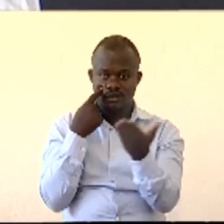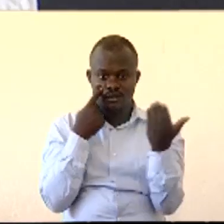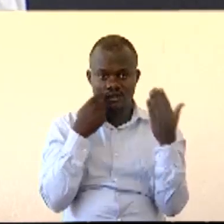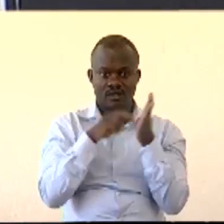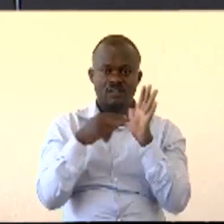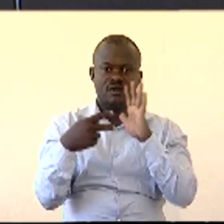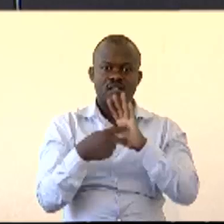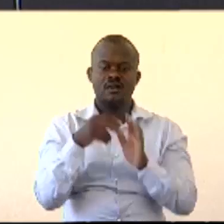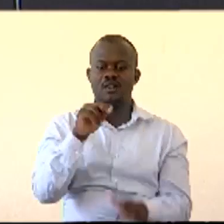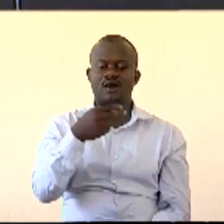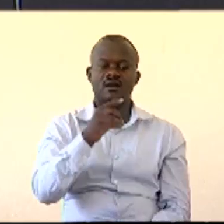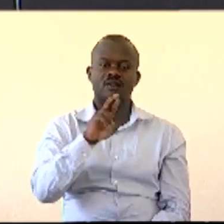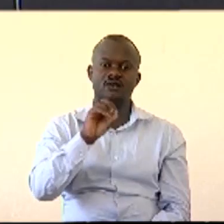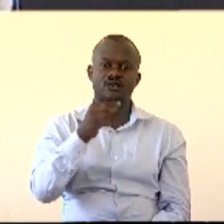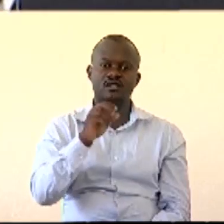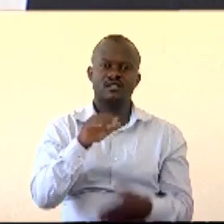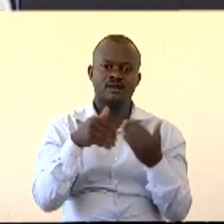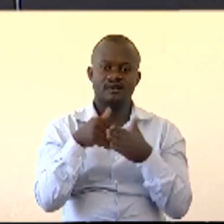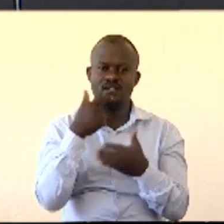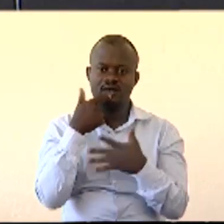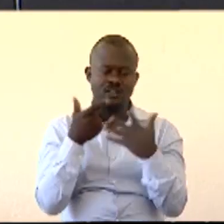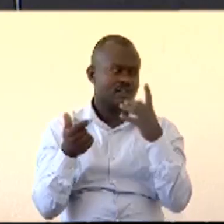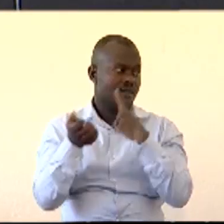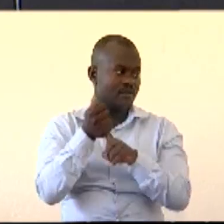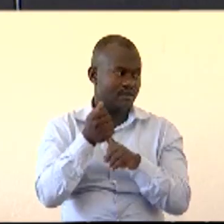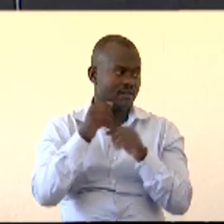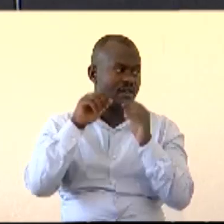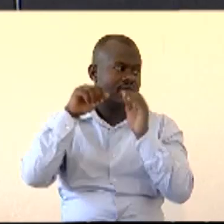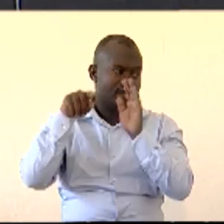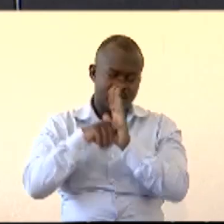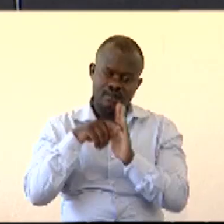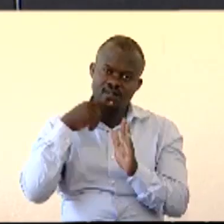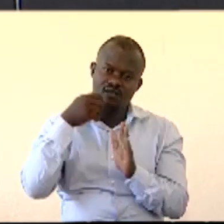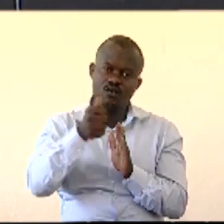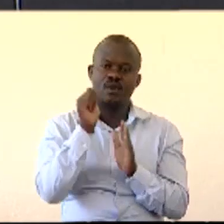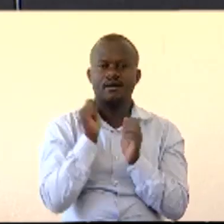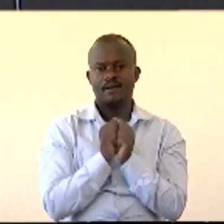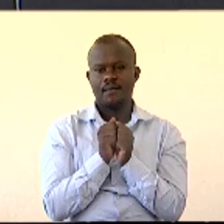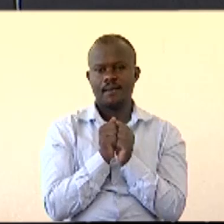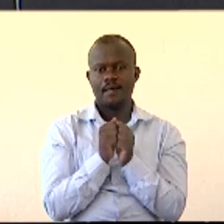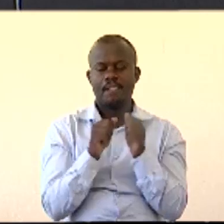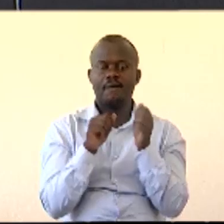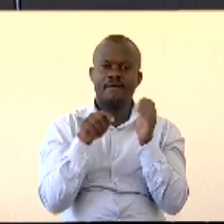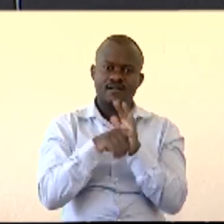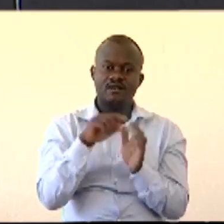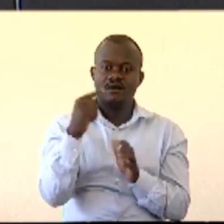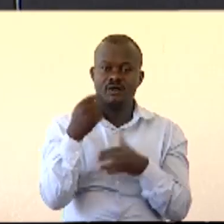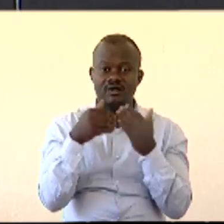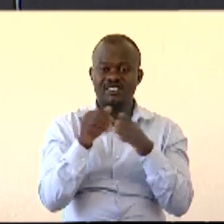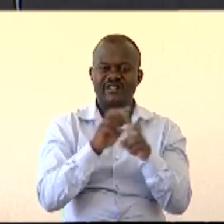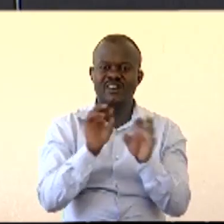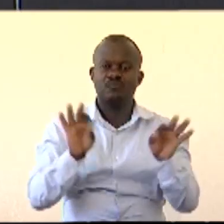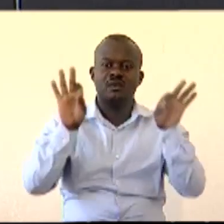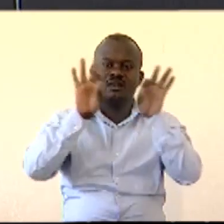means hydrogen is carrying negative 1. Negative 1. Very important